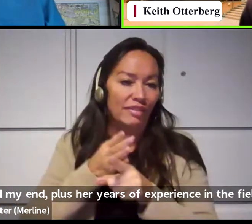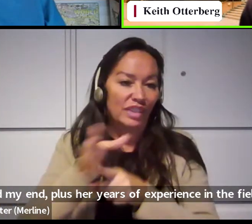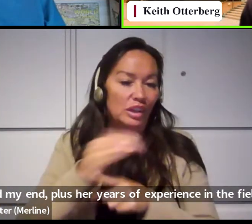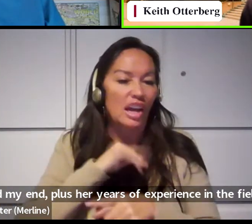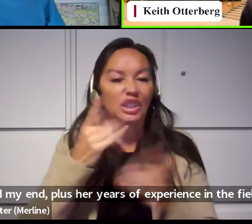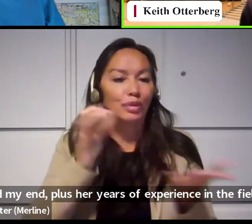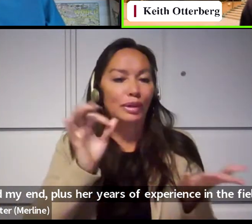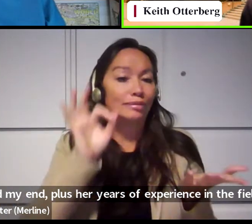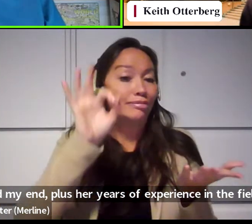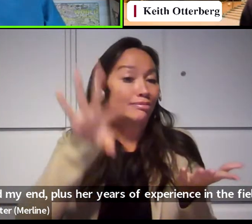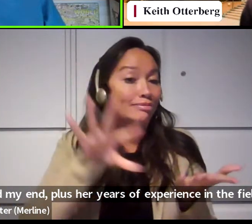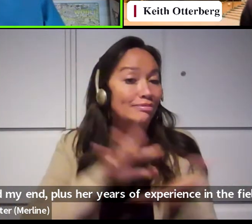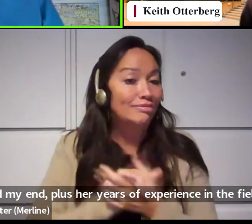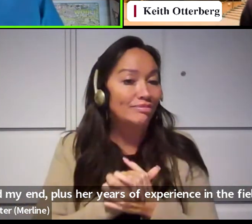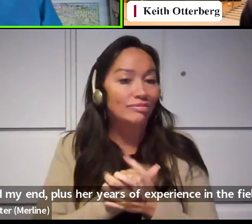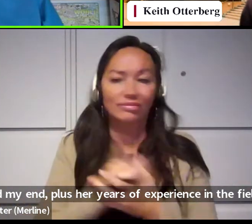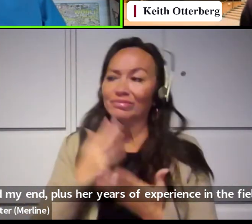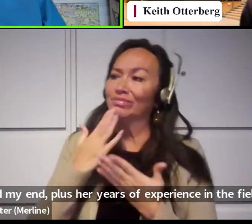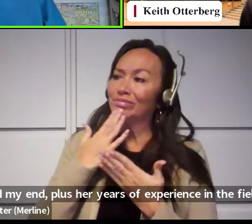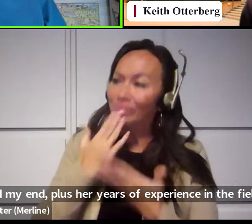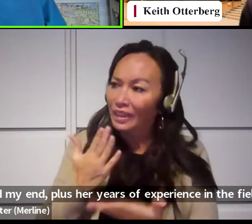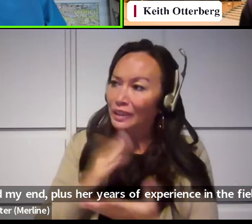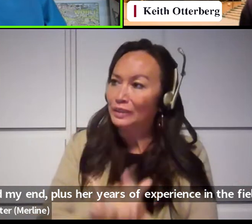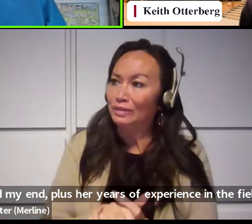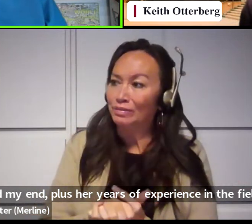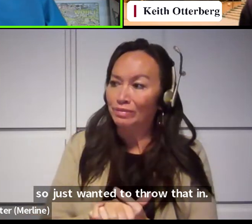that in there. Thank you.